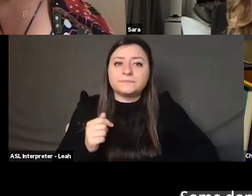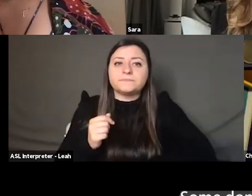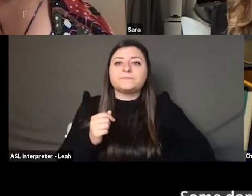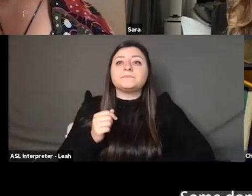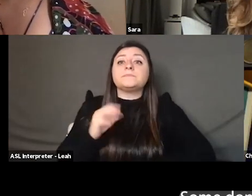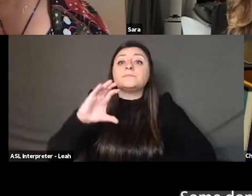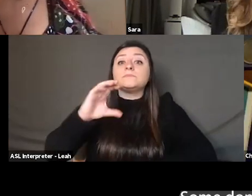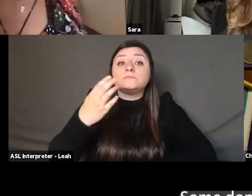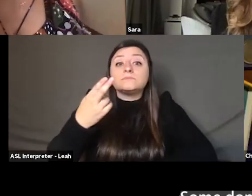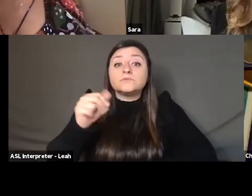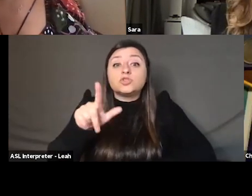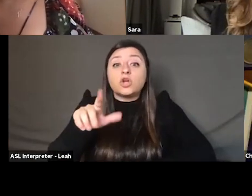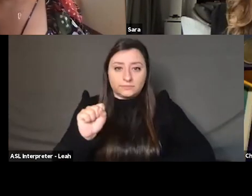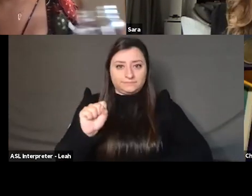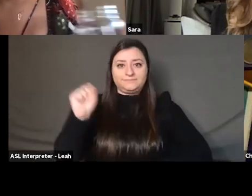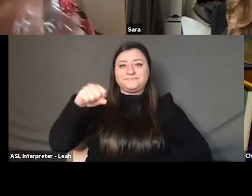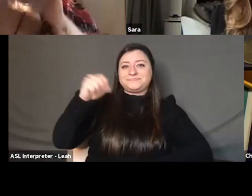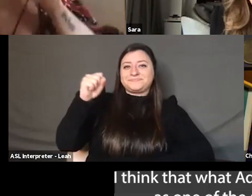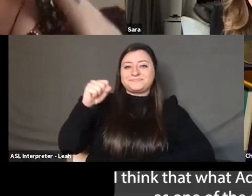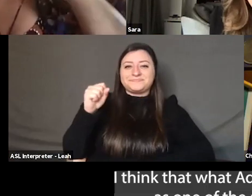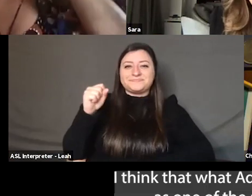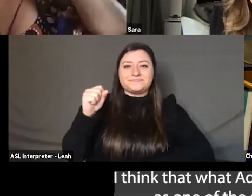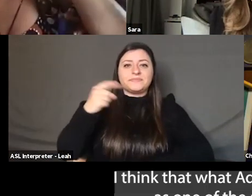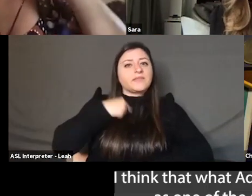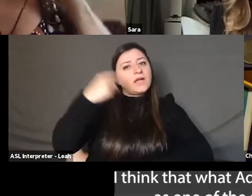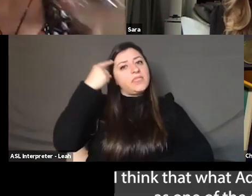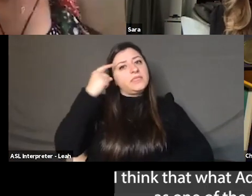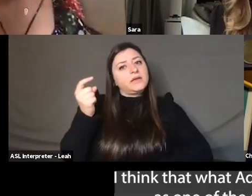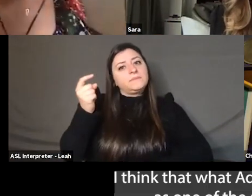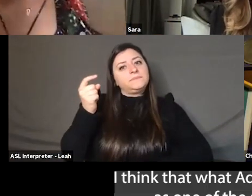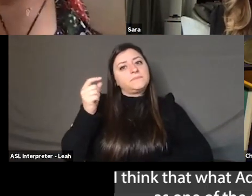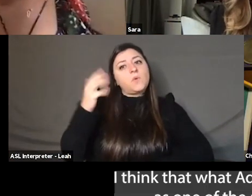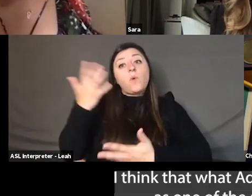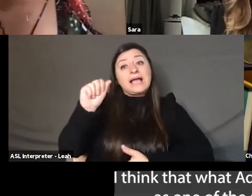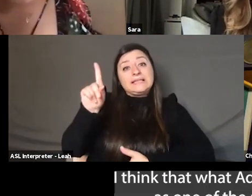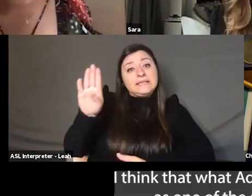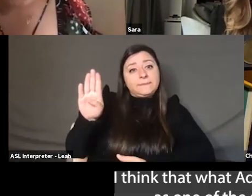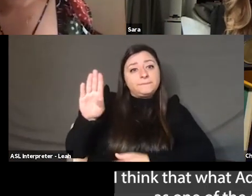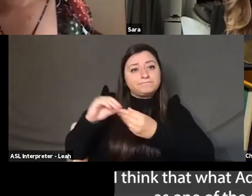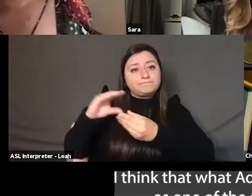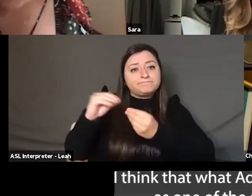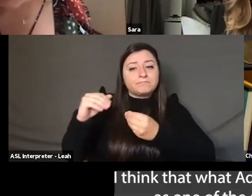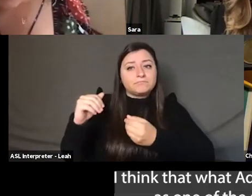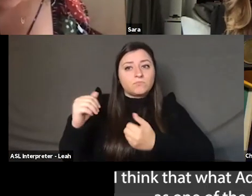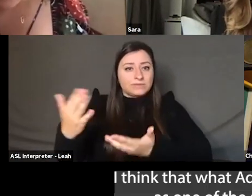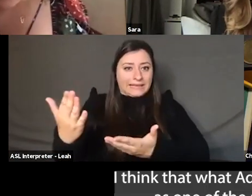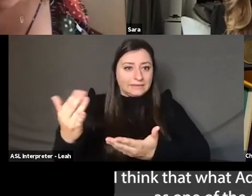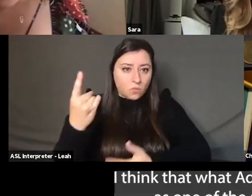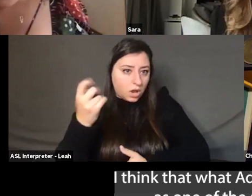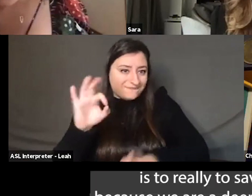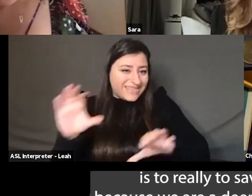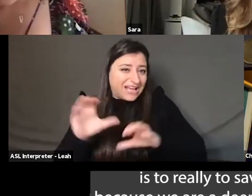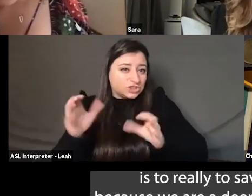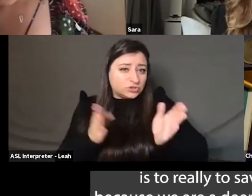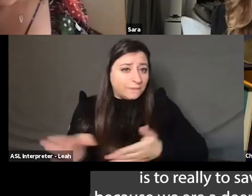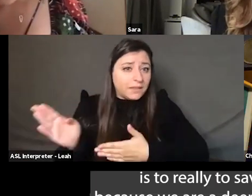Charles, don't unmute. Yeah, I think that what Adib has presented as one of the action